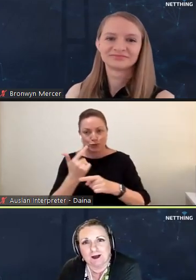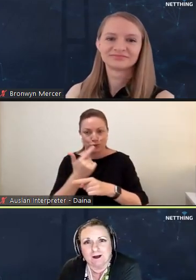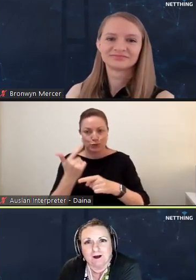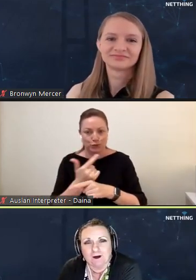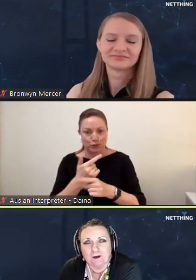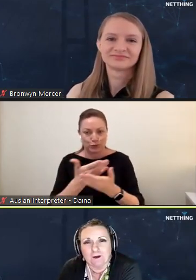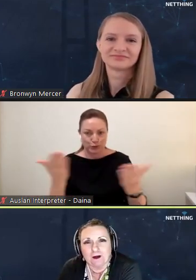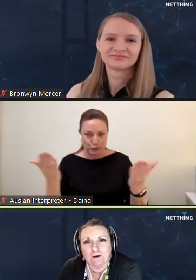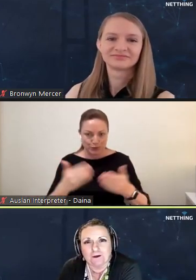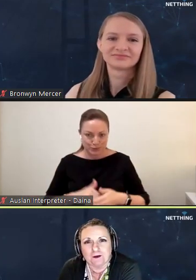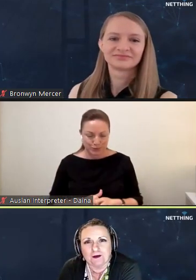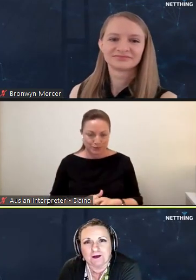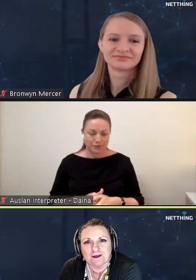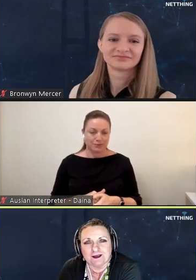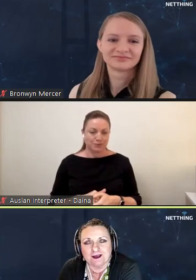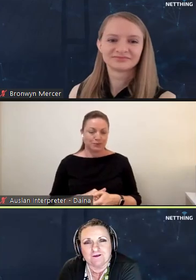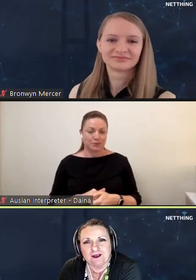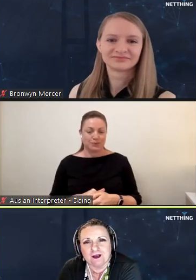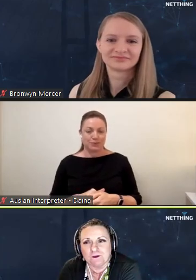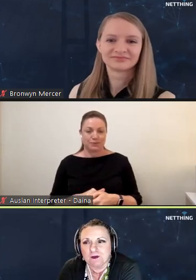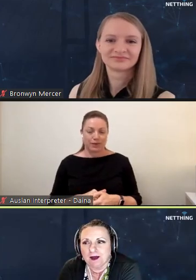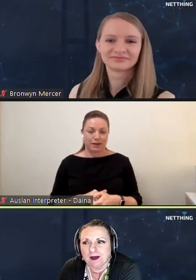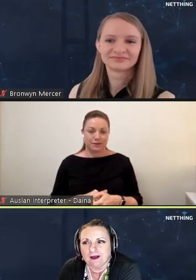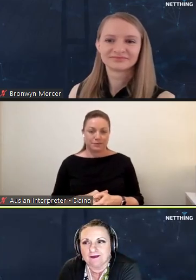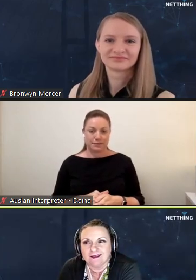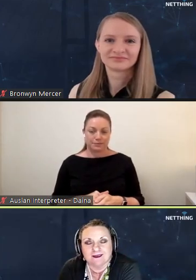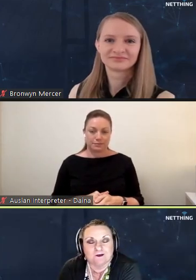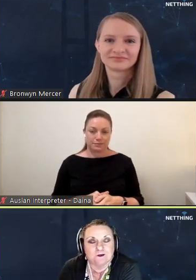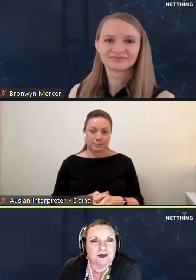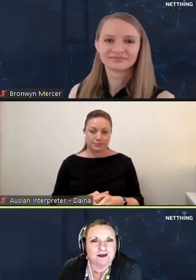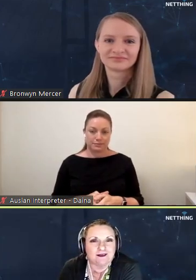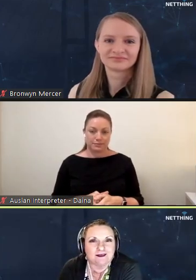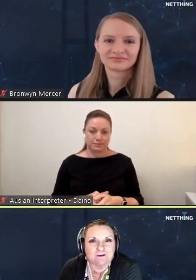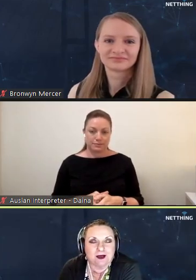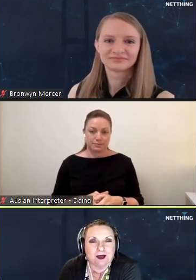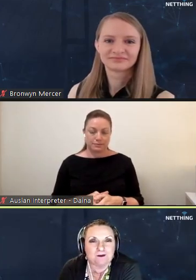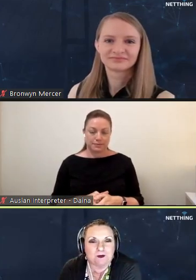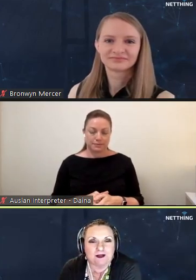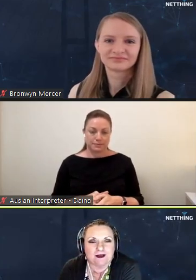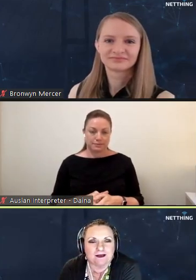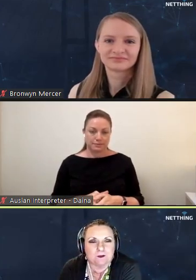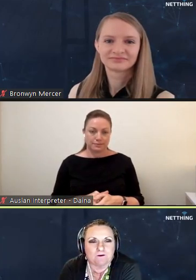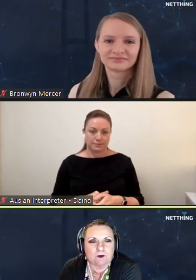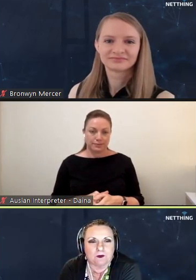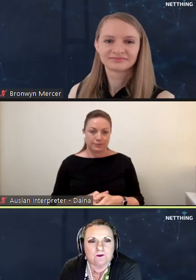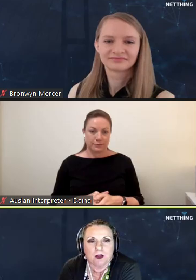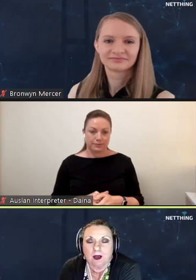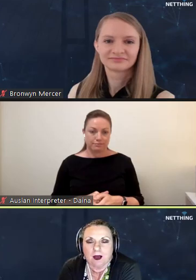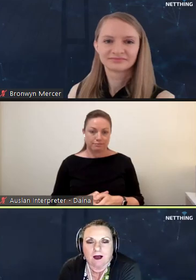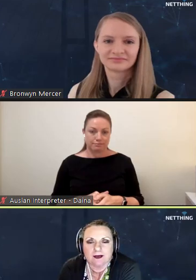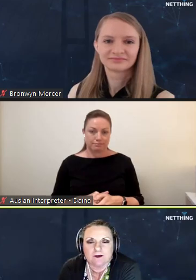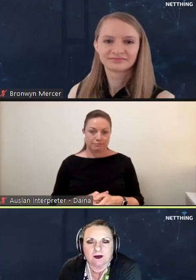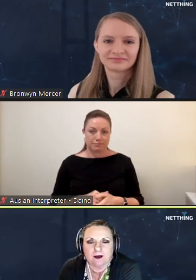you on the microphone and video, and we can perhaps bring that next one